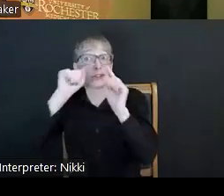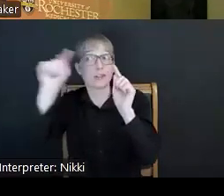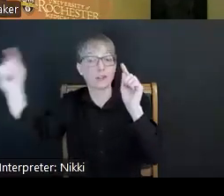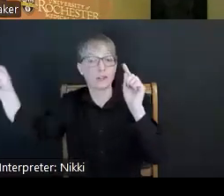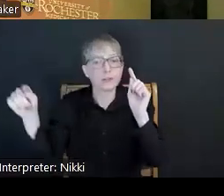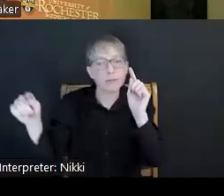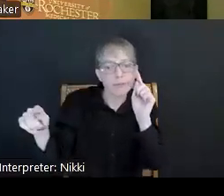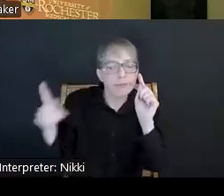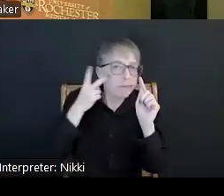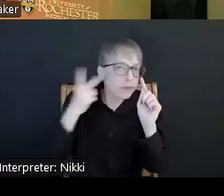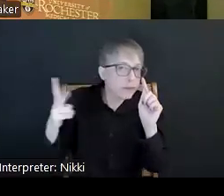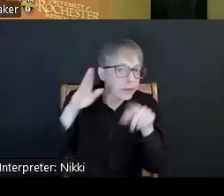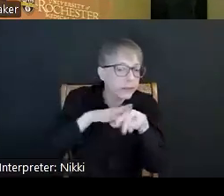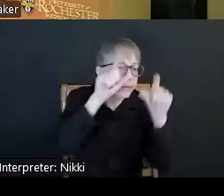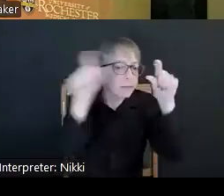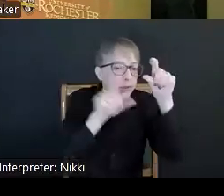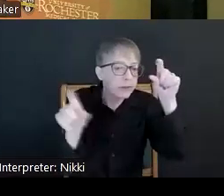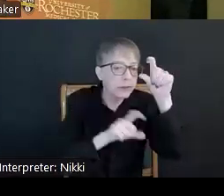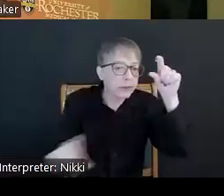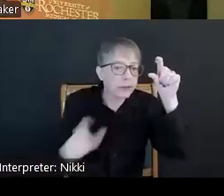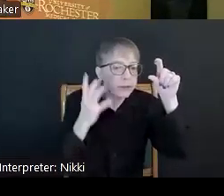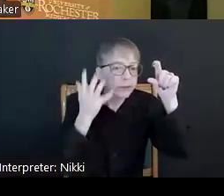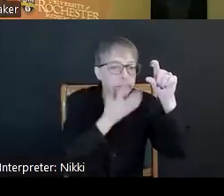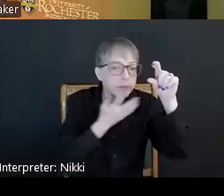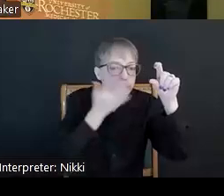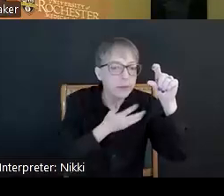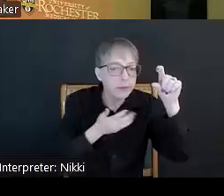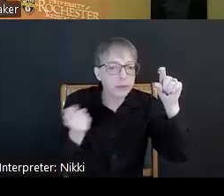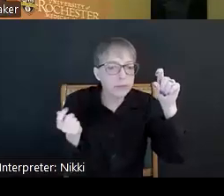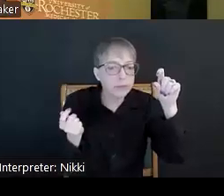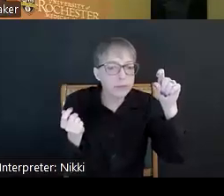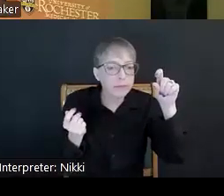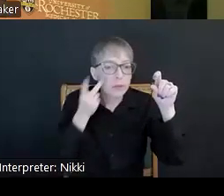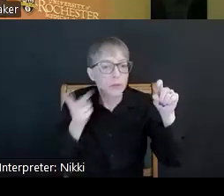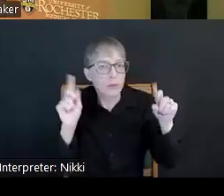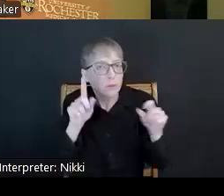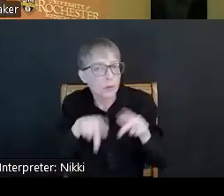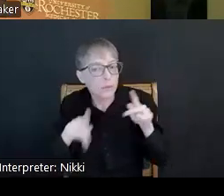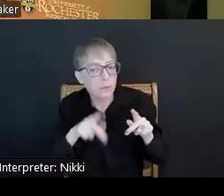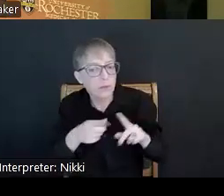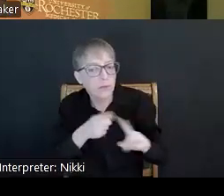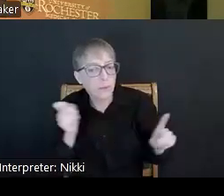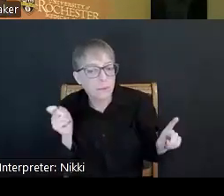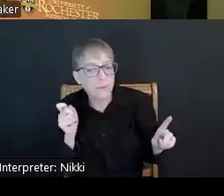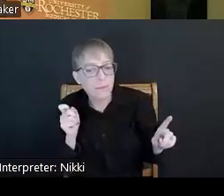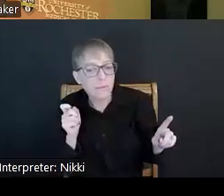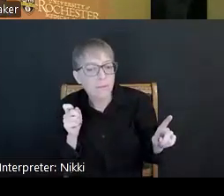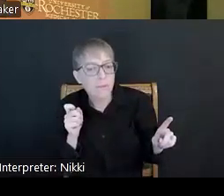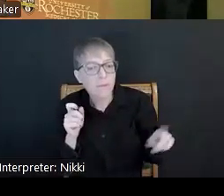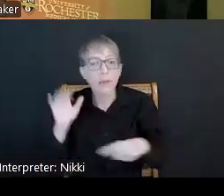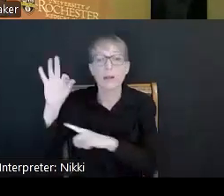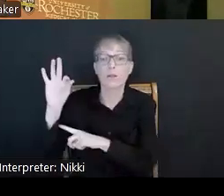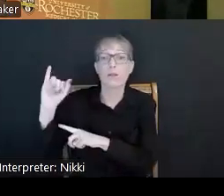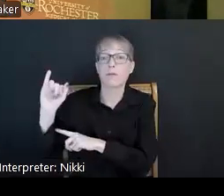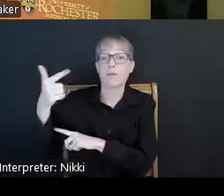was included on this panel. If you see the faces, where people were from, it's super interesting. You'll notice FIGHT, the civil rights group, was